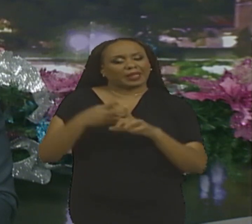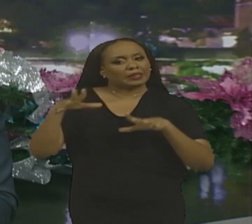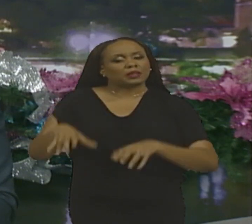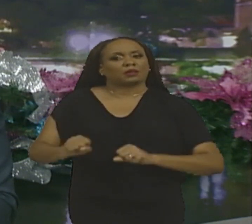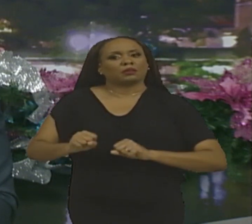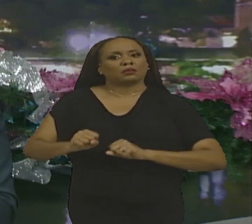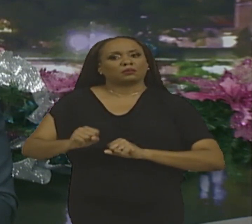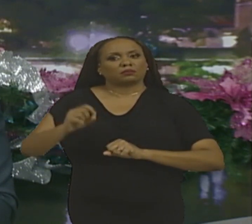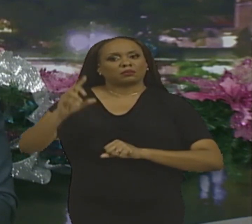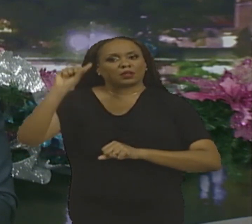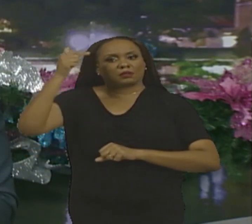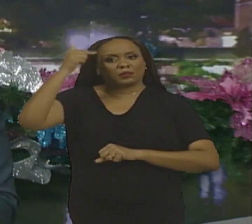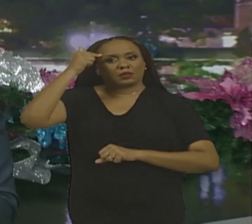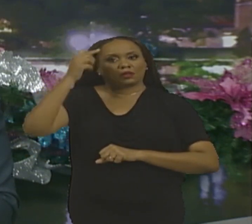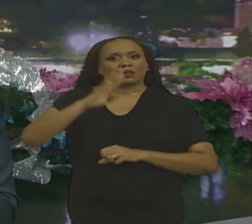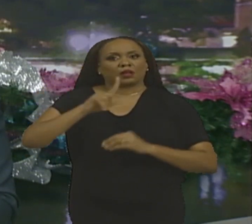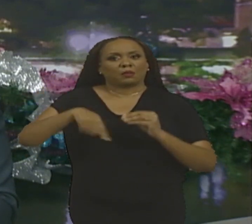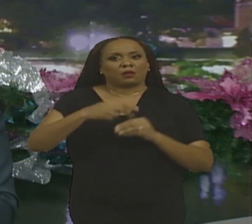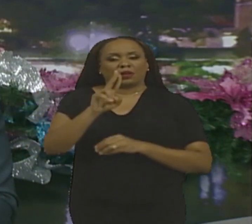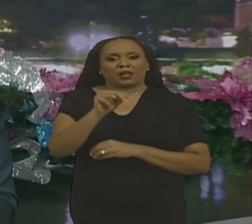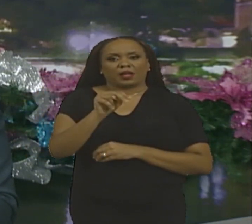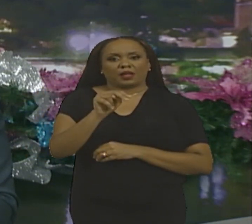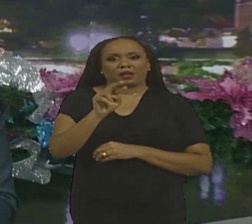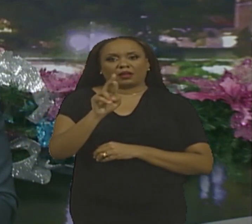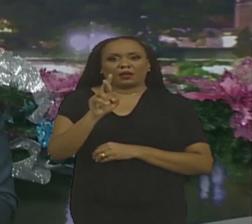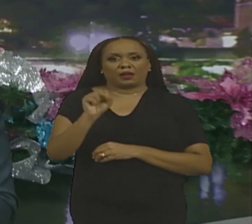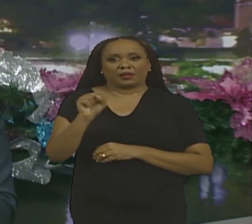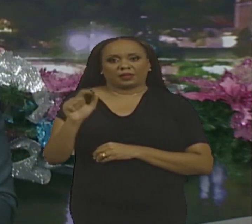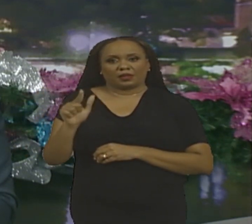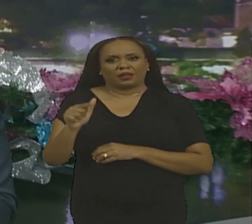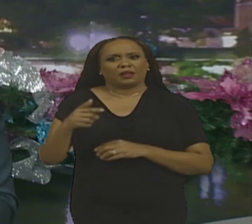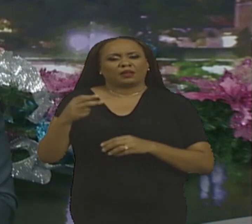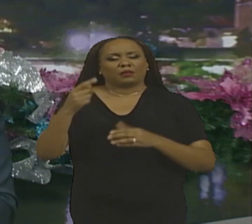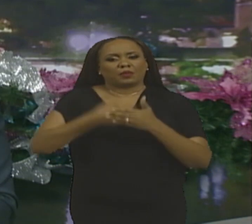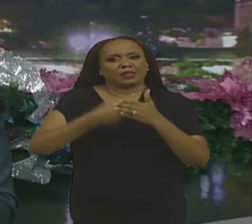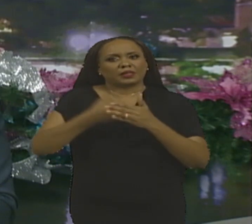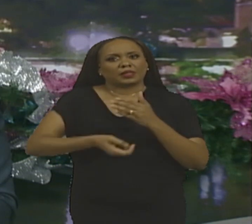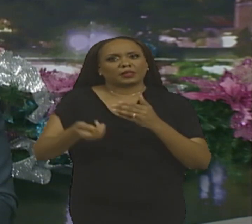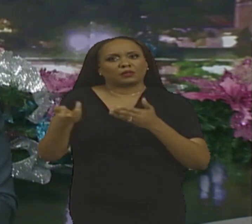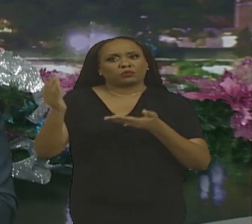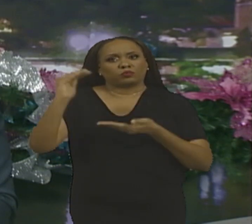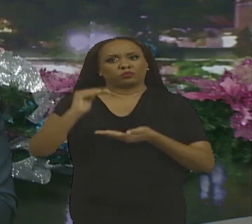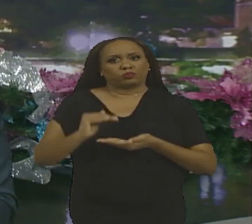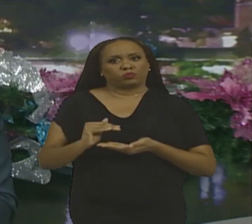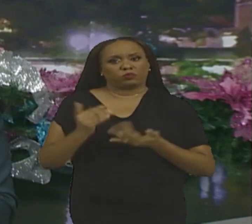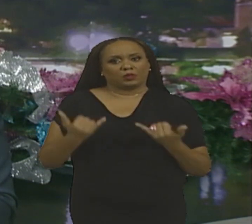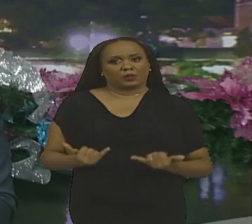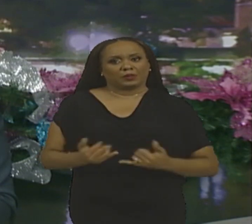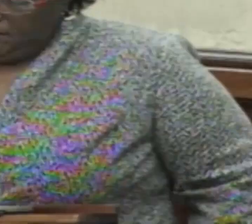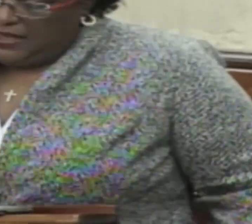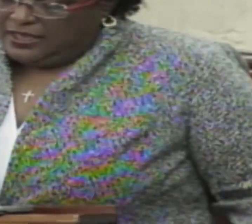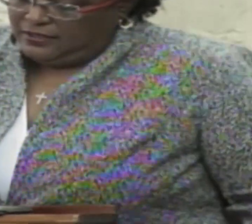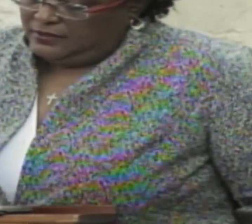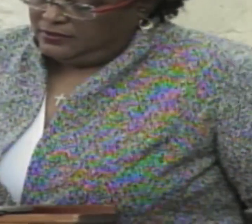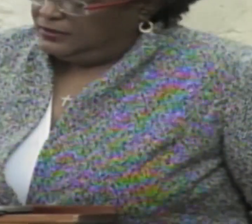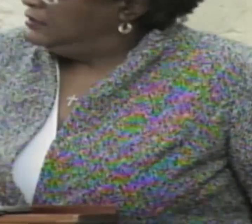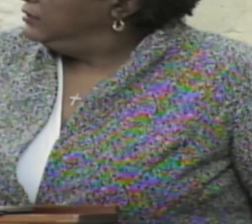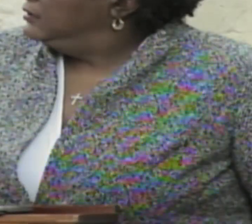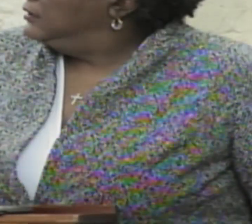National Social Responsibility Levy, Ms. Motley says that prices are finally coming down. In